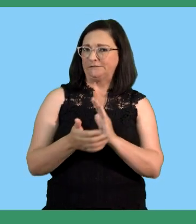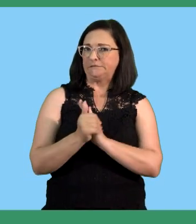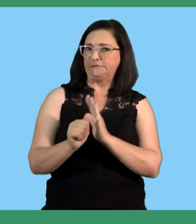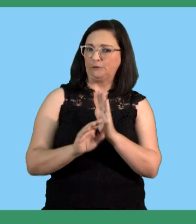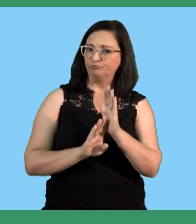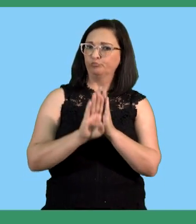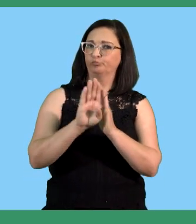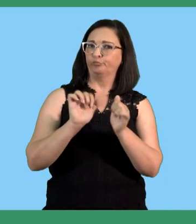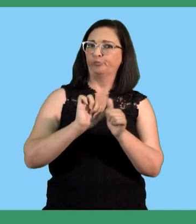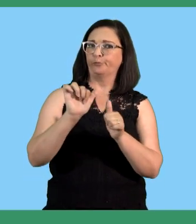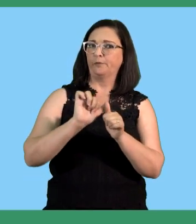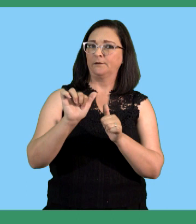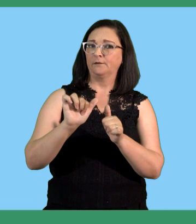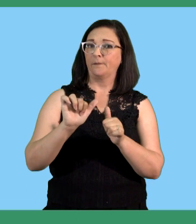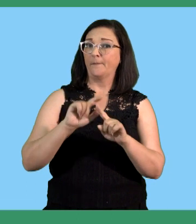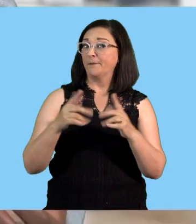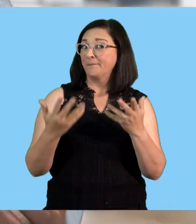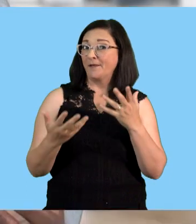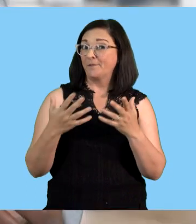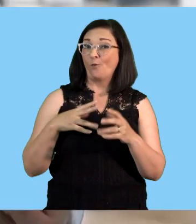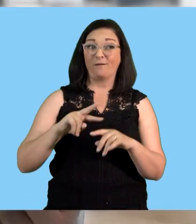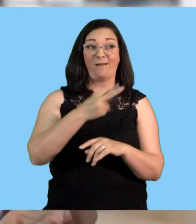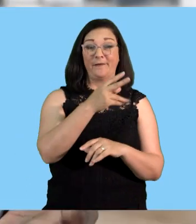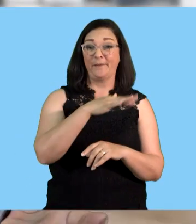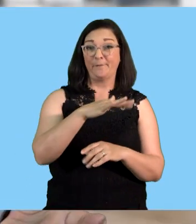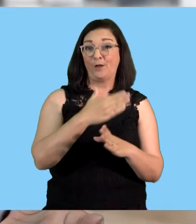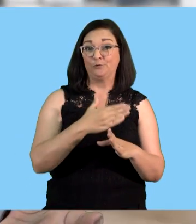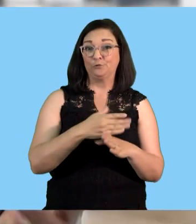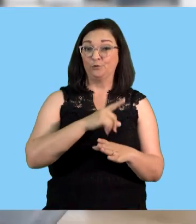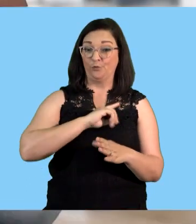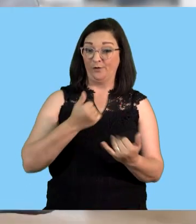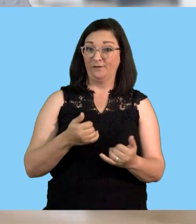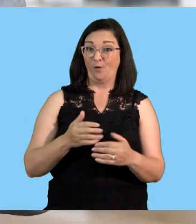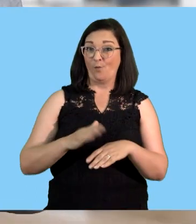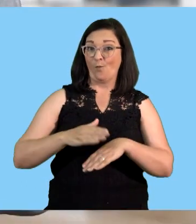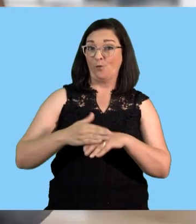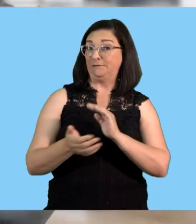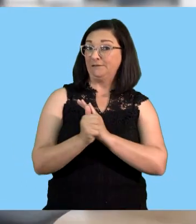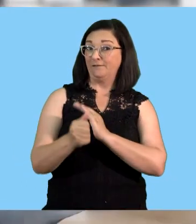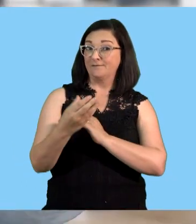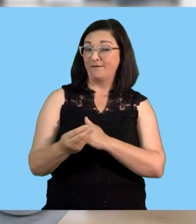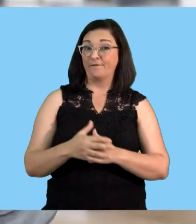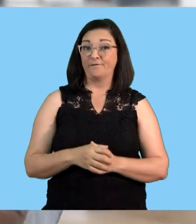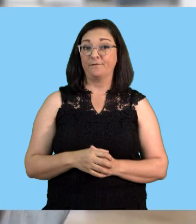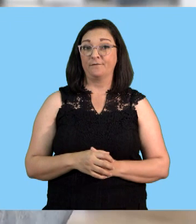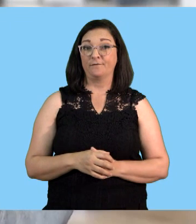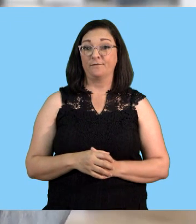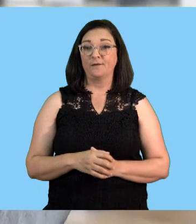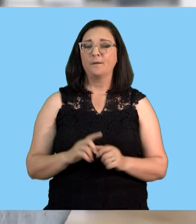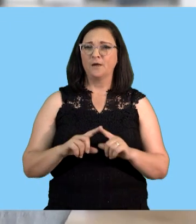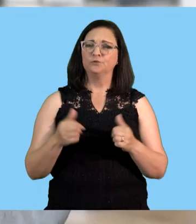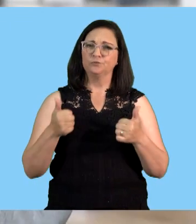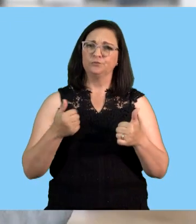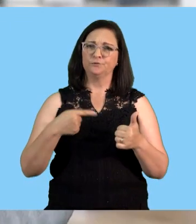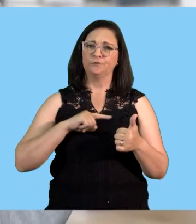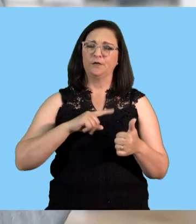performing better in their job, in as much as they might want to go and work somewhere else, maybe greener pastures, but still it is good for